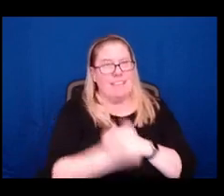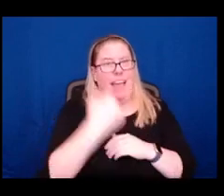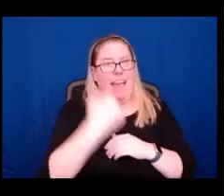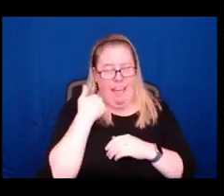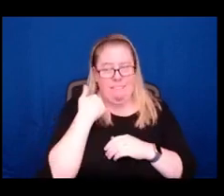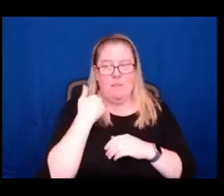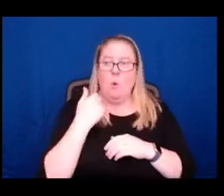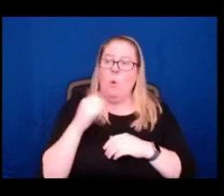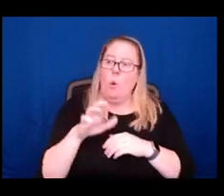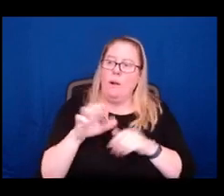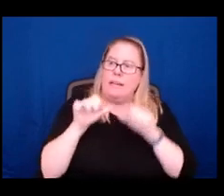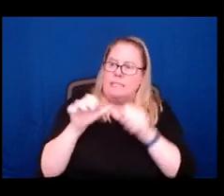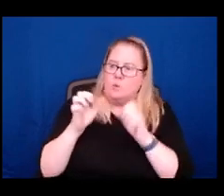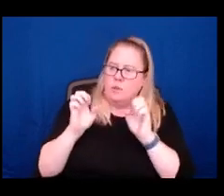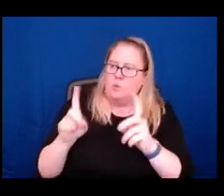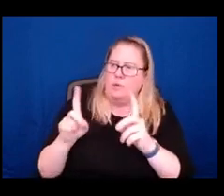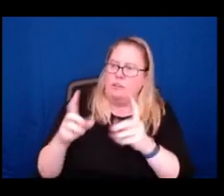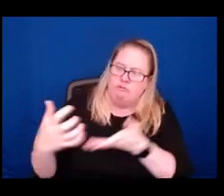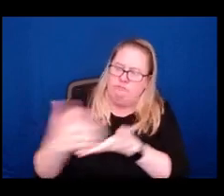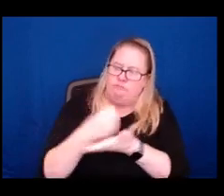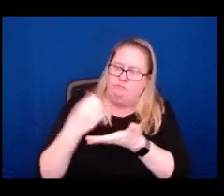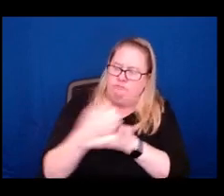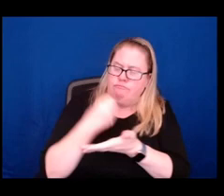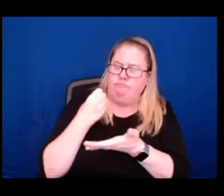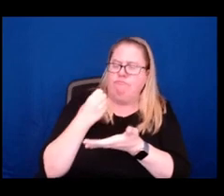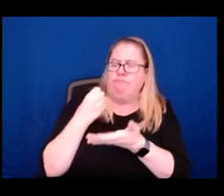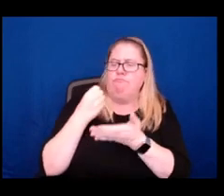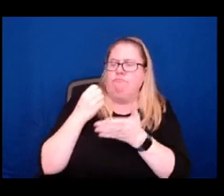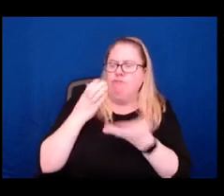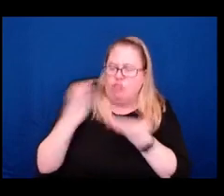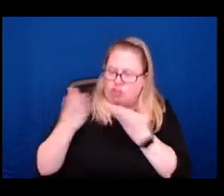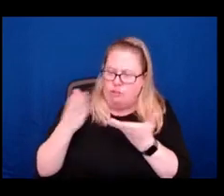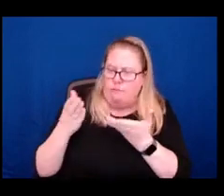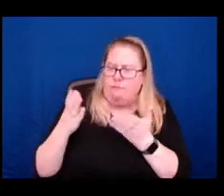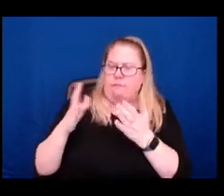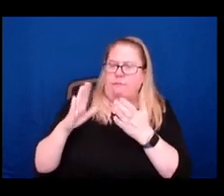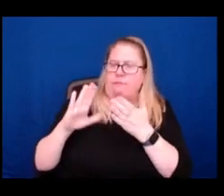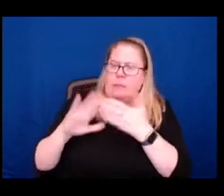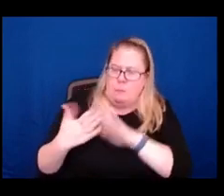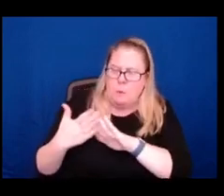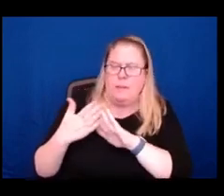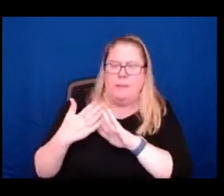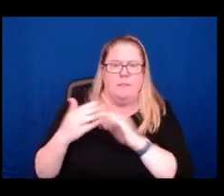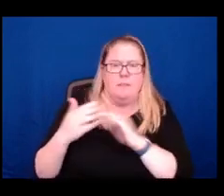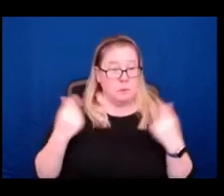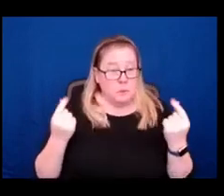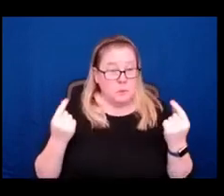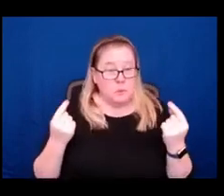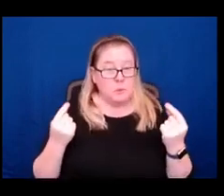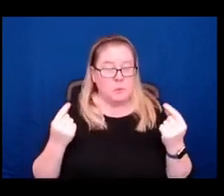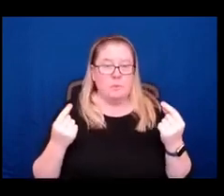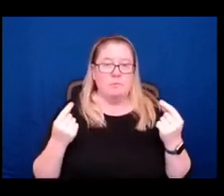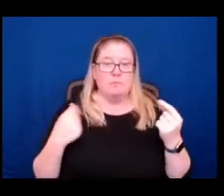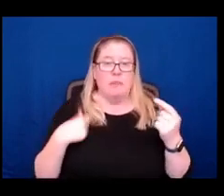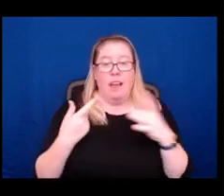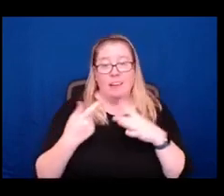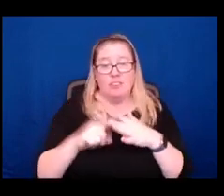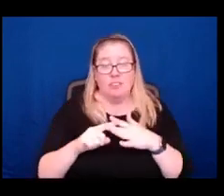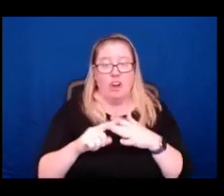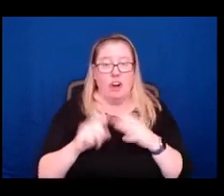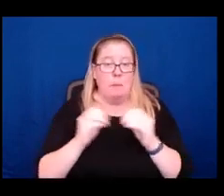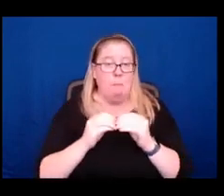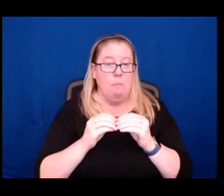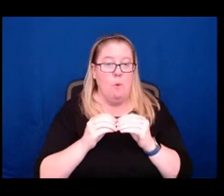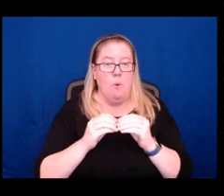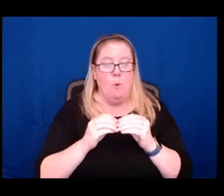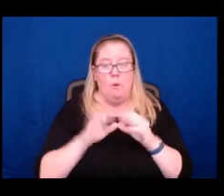continuing education to better serve this community. And so that's pretty much what I did, is I really started leaning on a lot